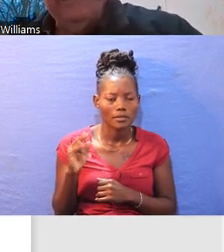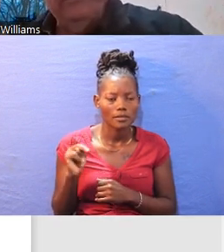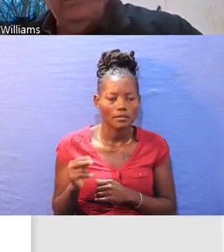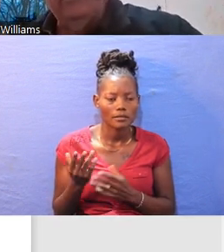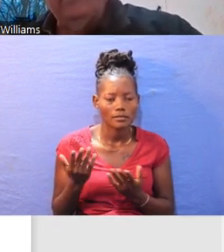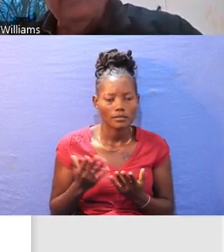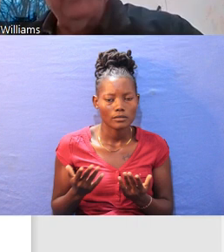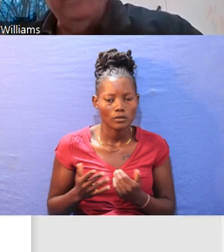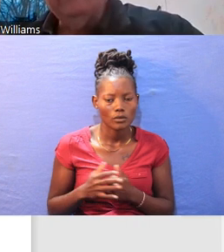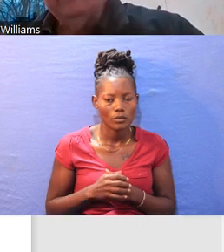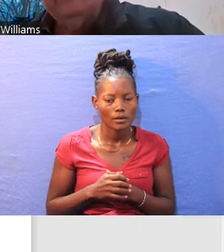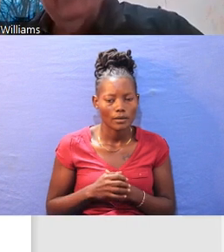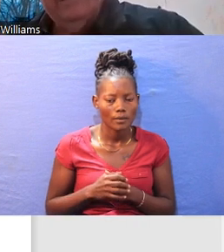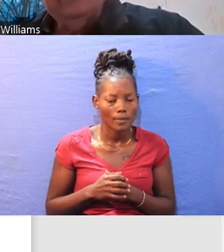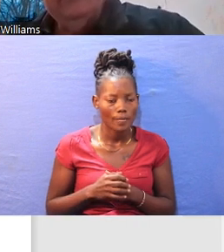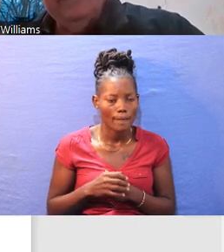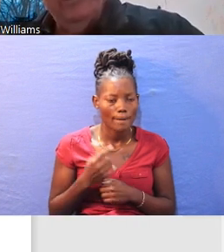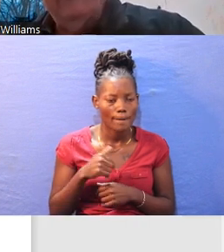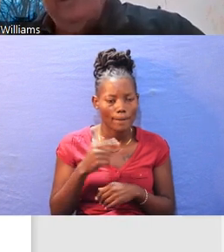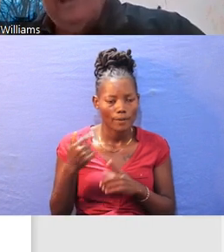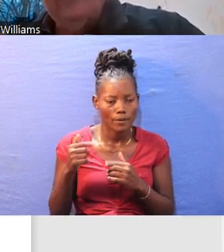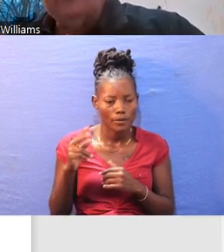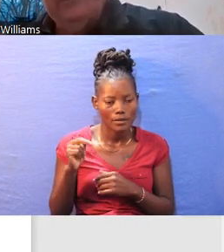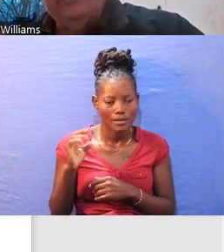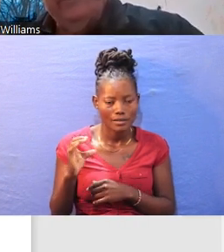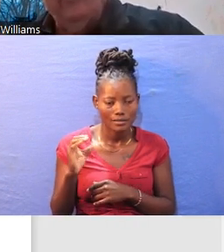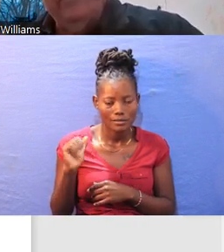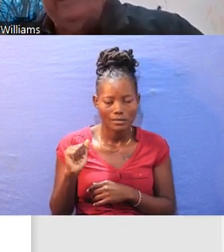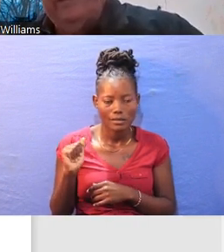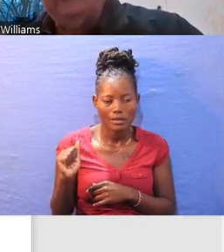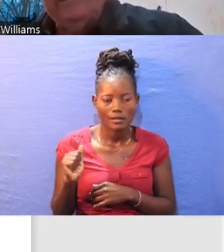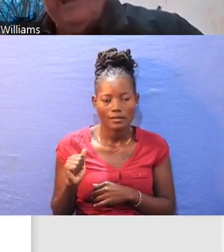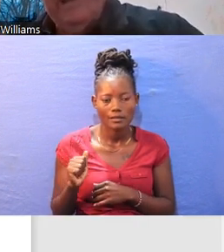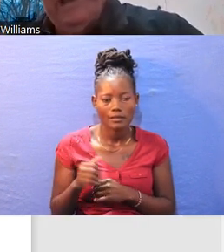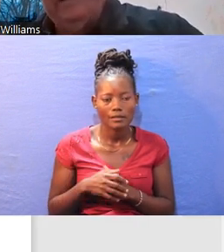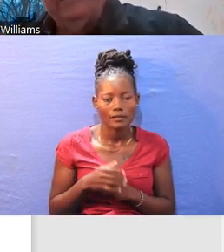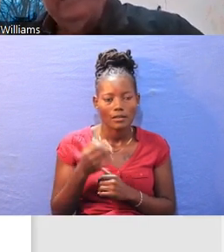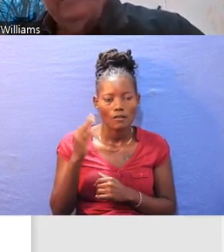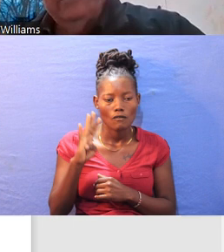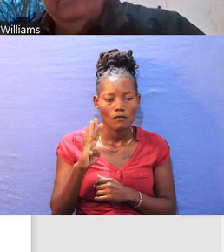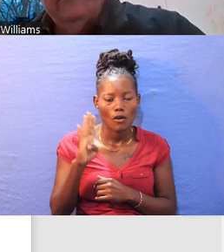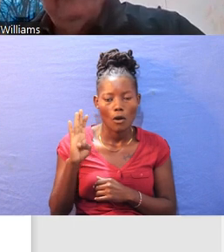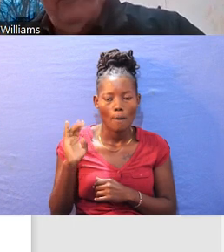at UALR. And by the way, while I was at UALR, my last year, we won the NCAA